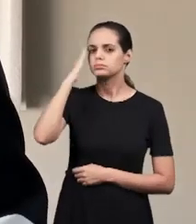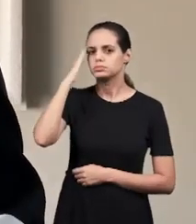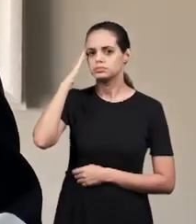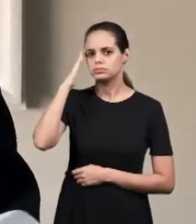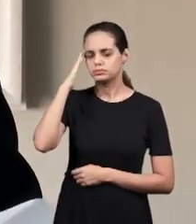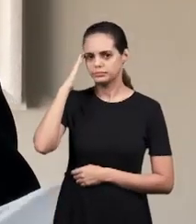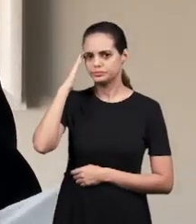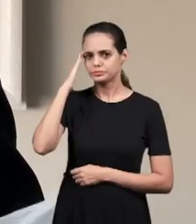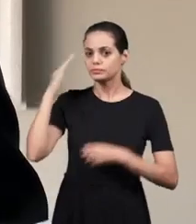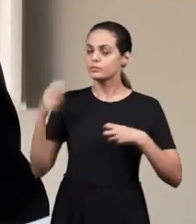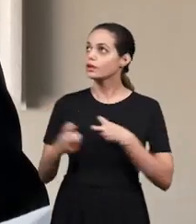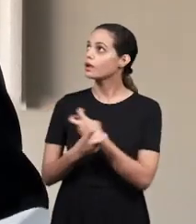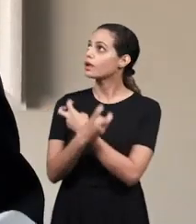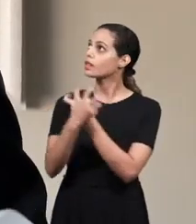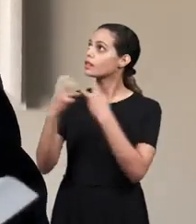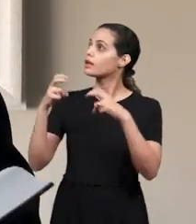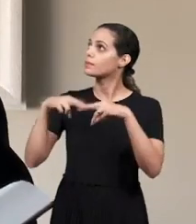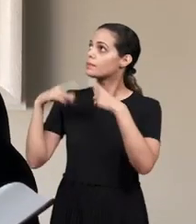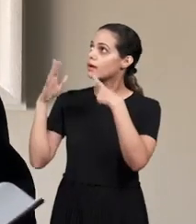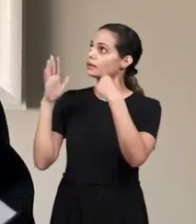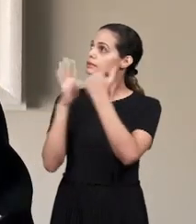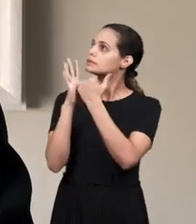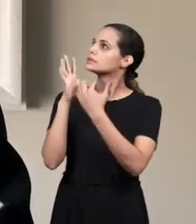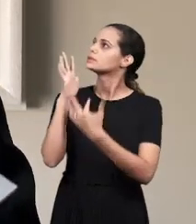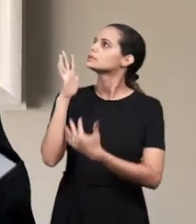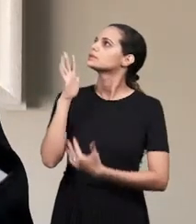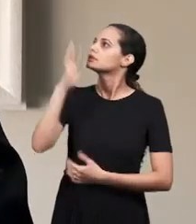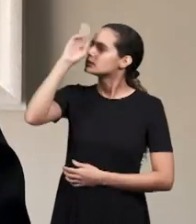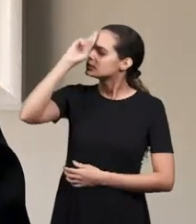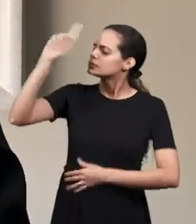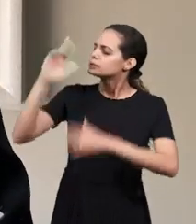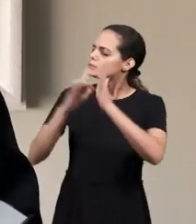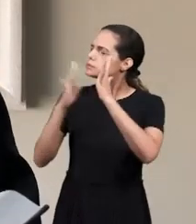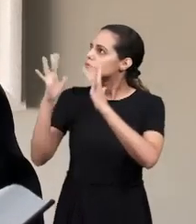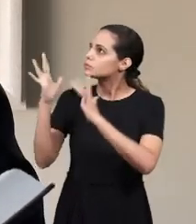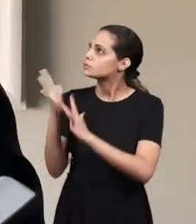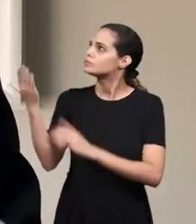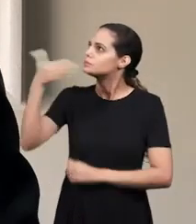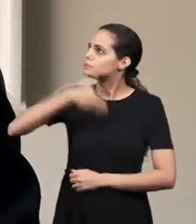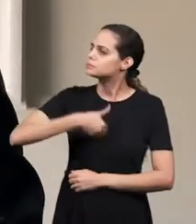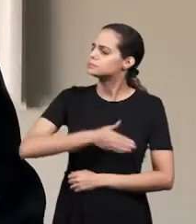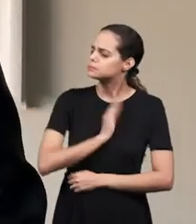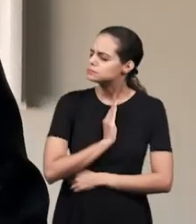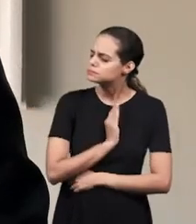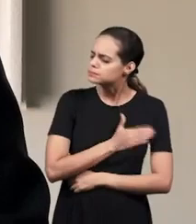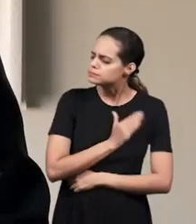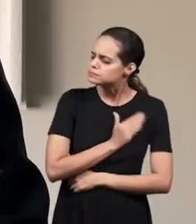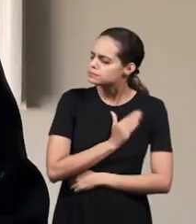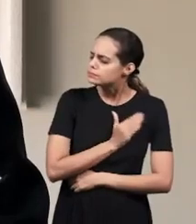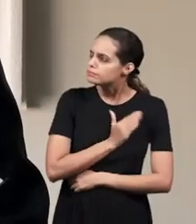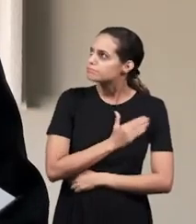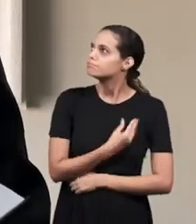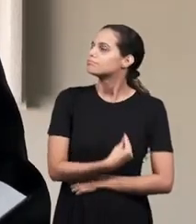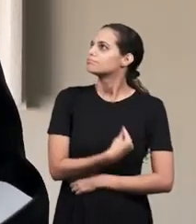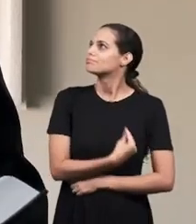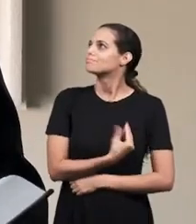need to ask him to stay, to abide with us, to stay in our lives. Because as the Word says,